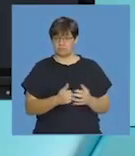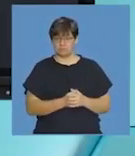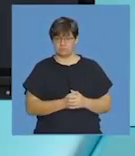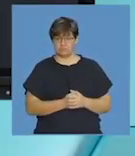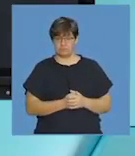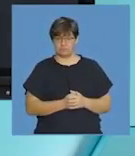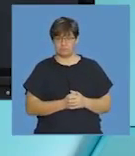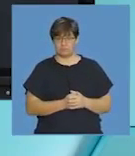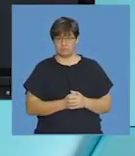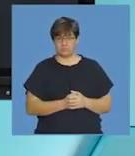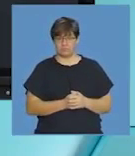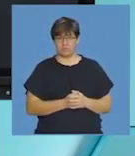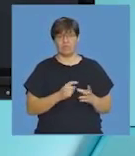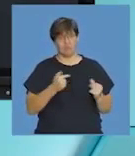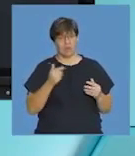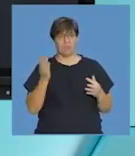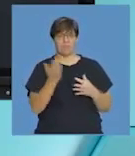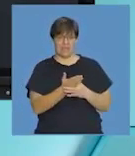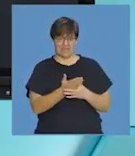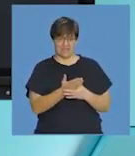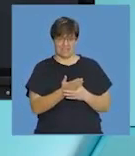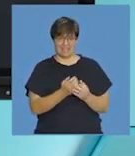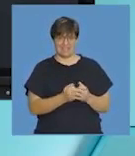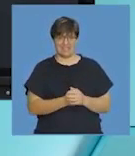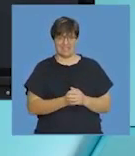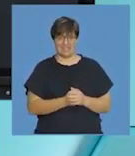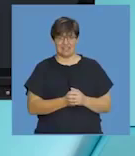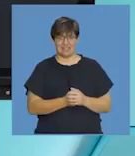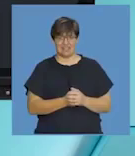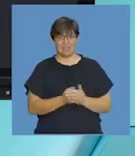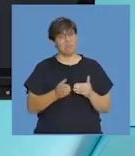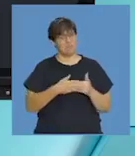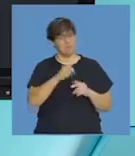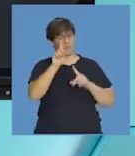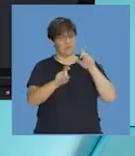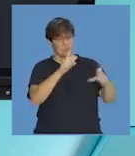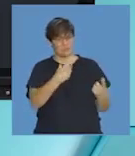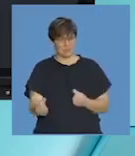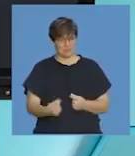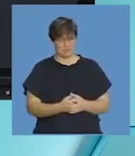we're going to take another little break, and then we'll do some questions.